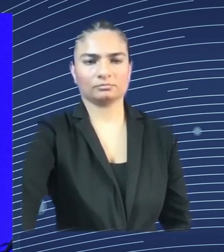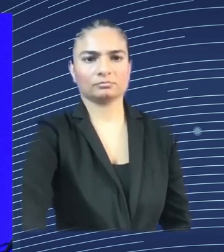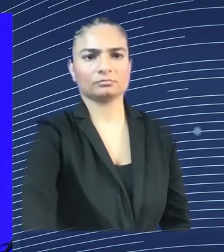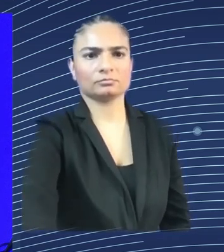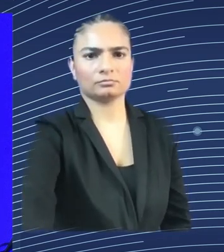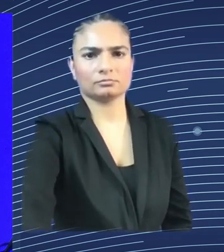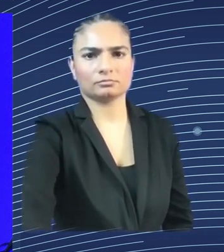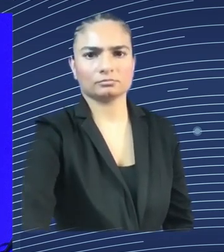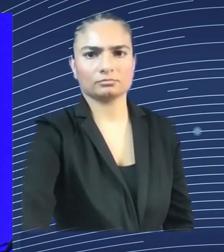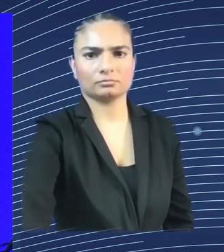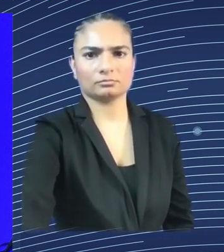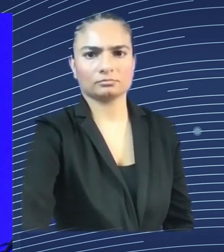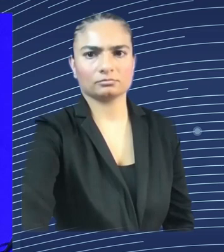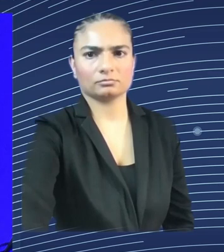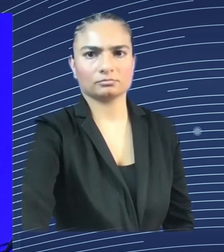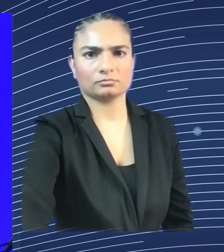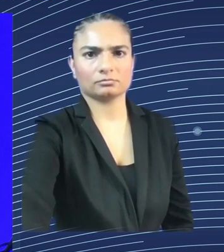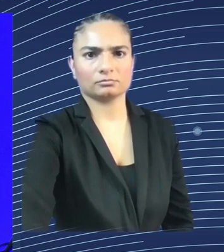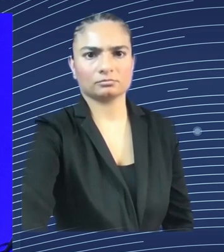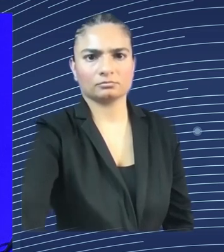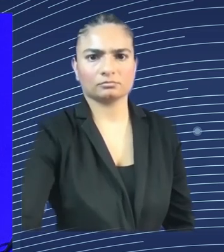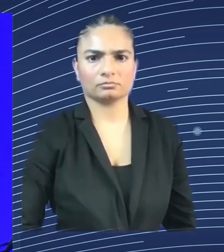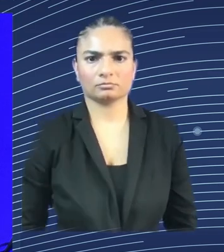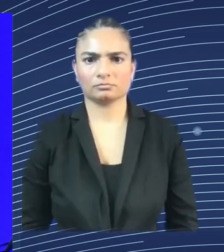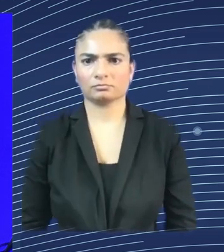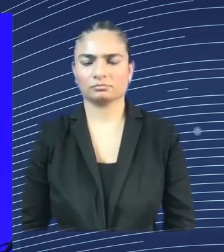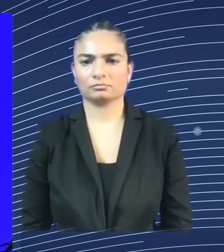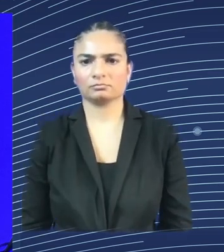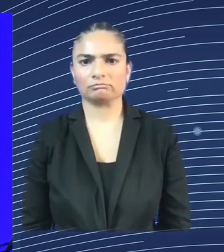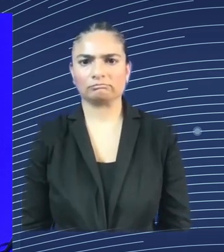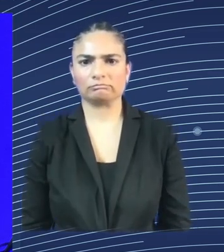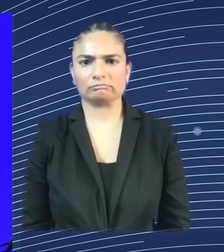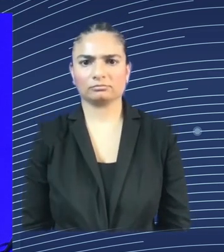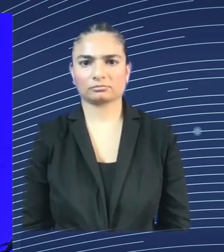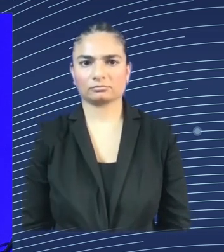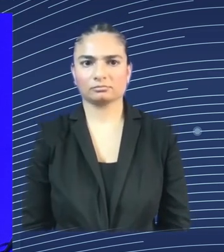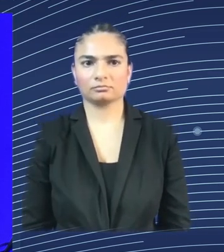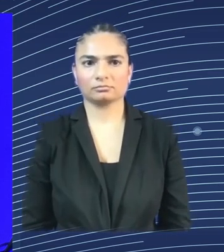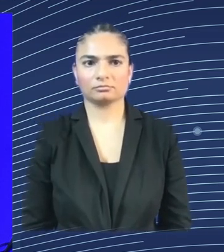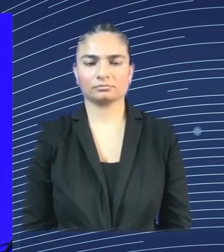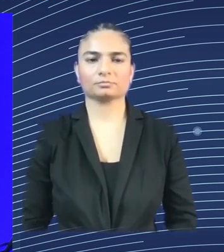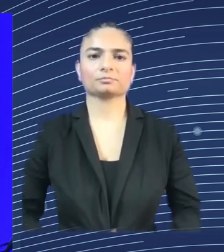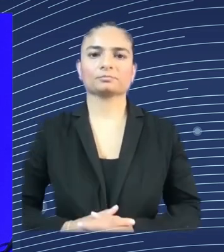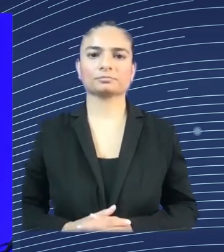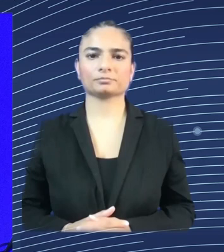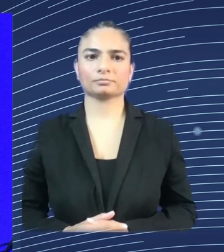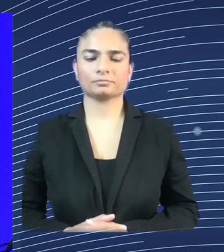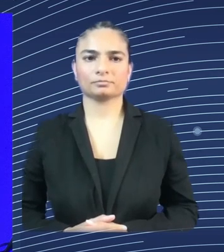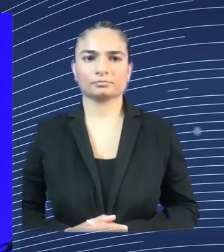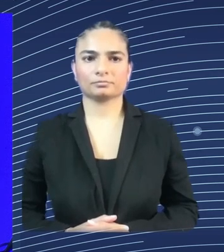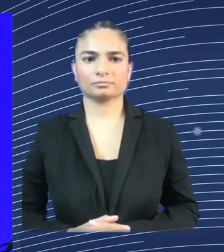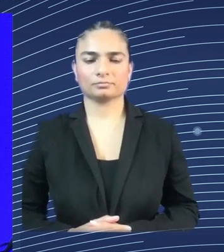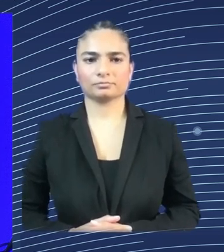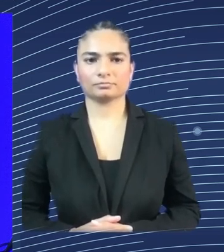already used by certain institutions to detect undeclared work and cases of fraud in the granting